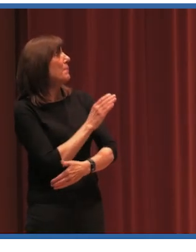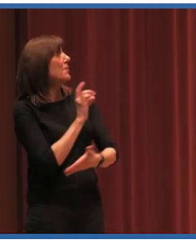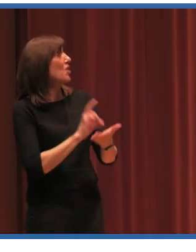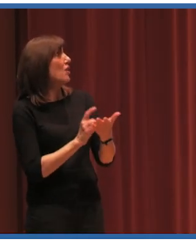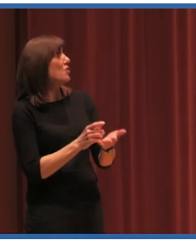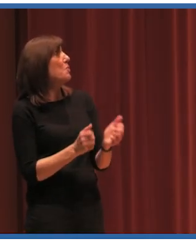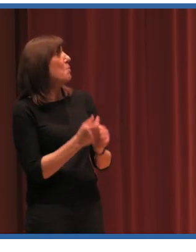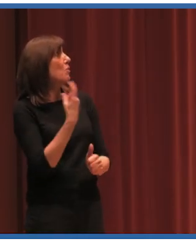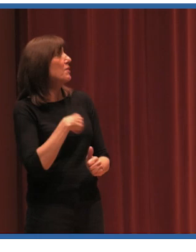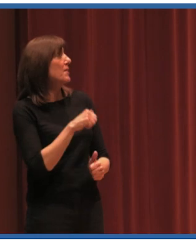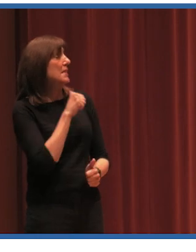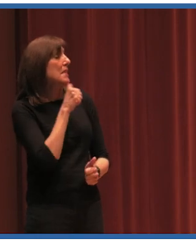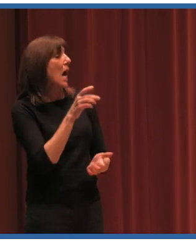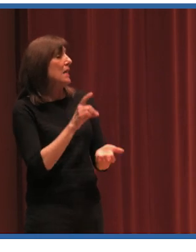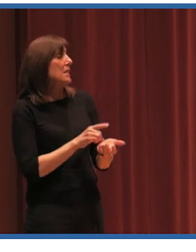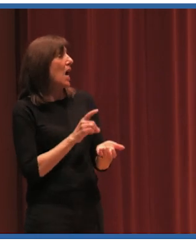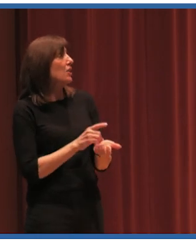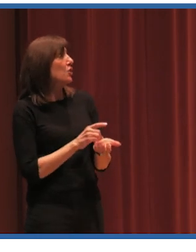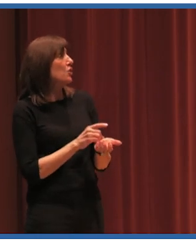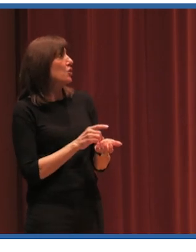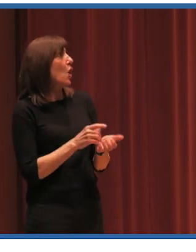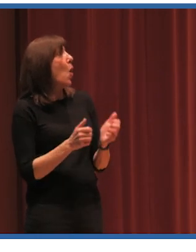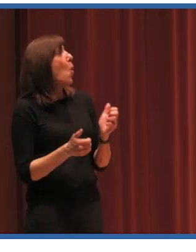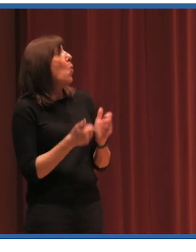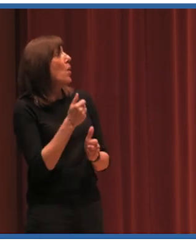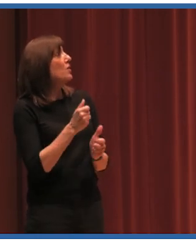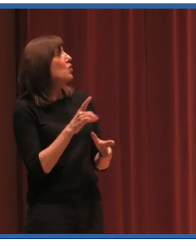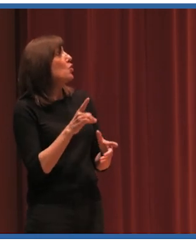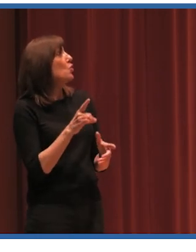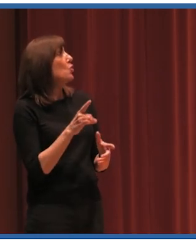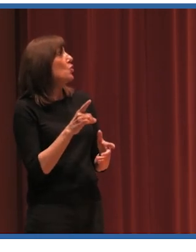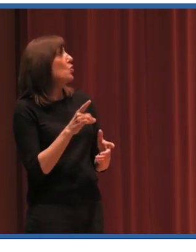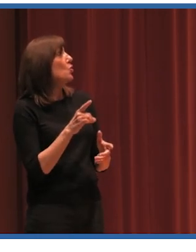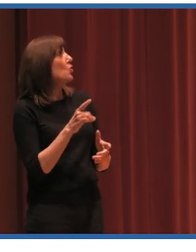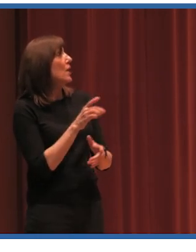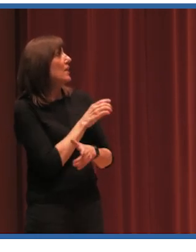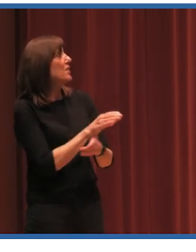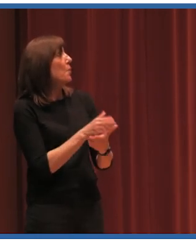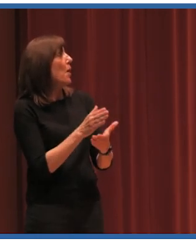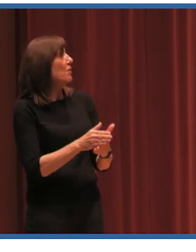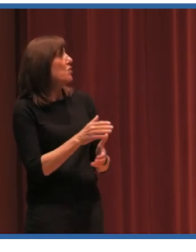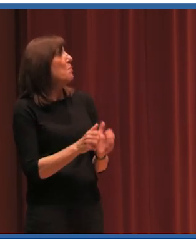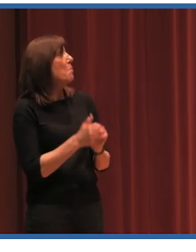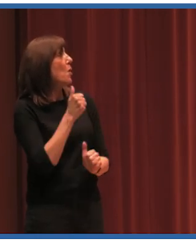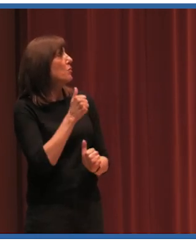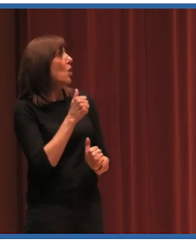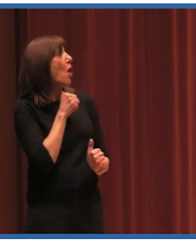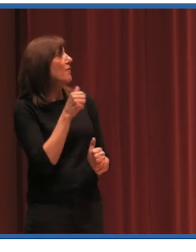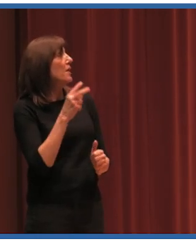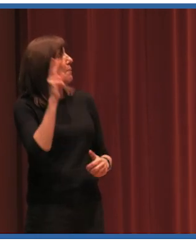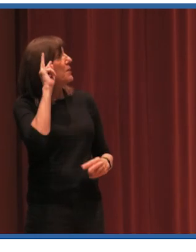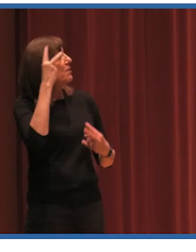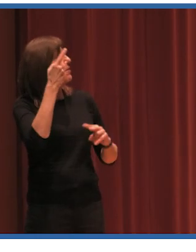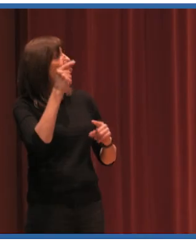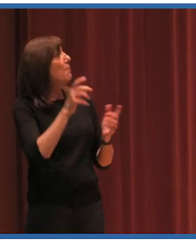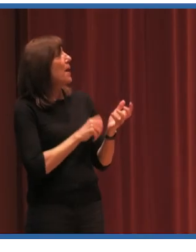do non-clinical partners most often misunderstand about cancer diagnoses and survivorship from your